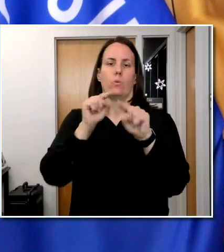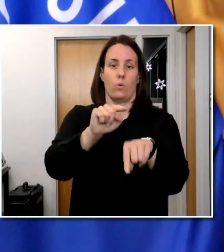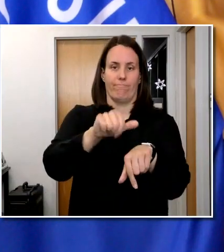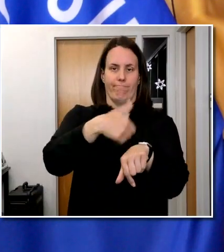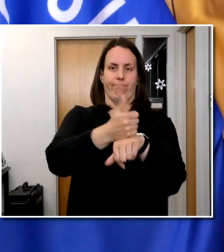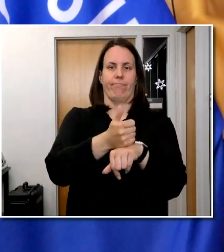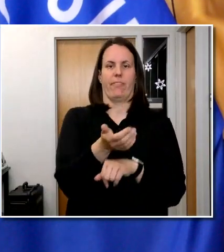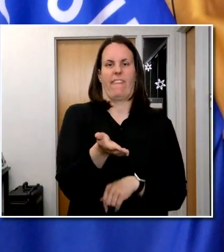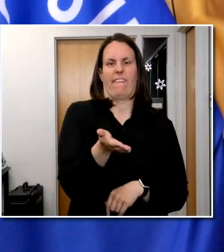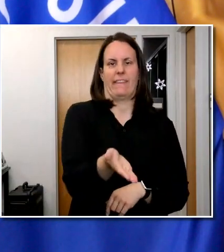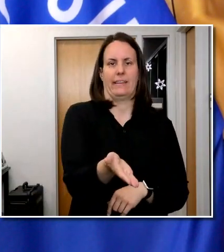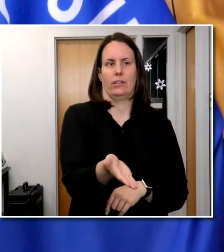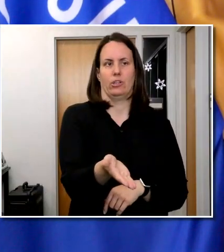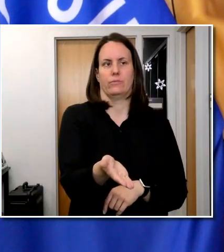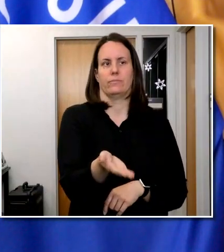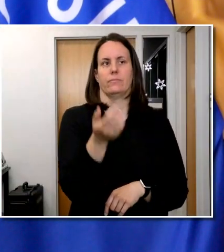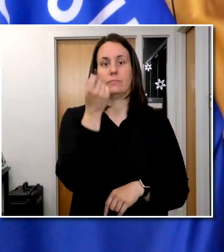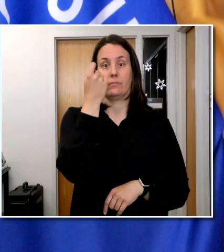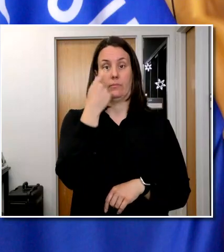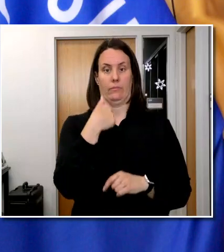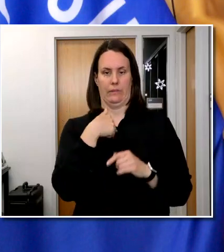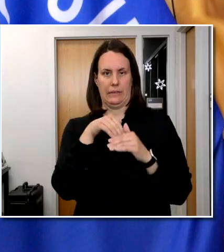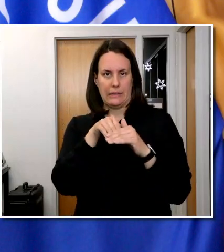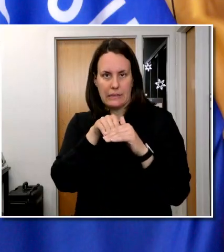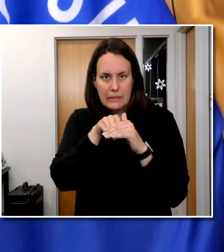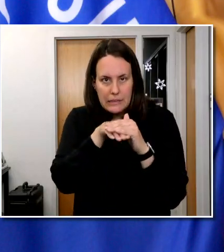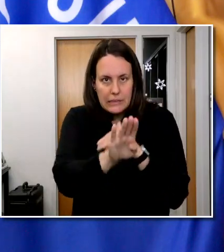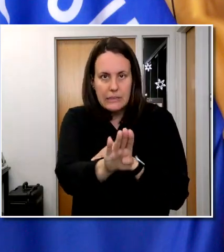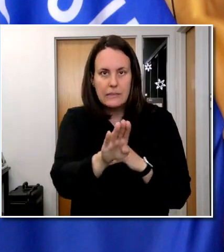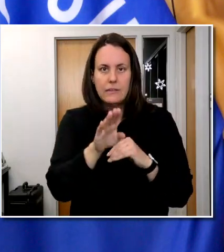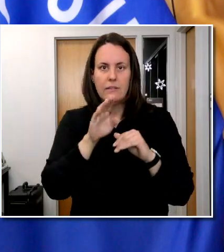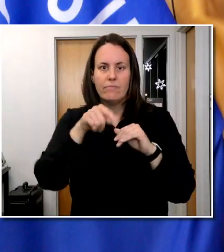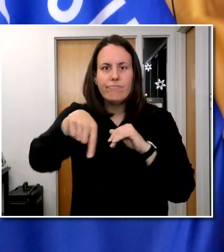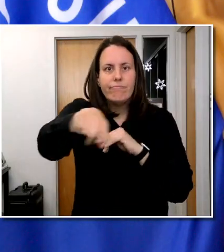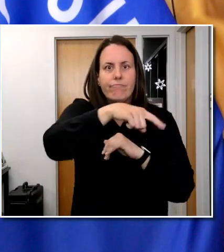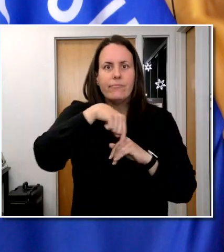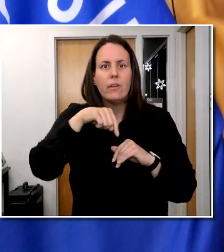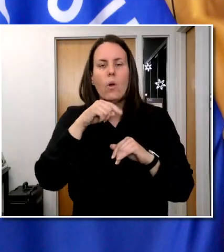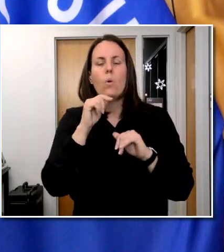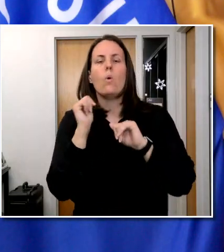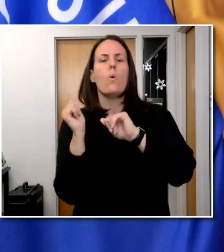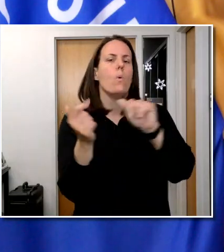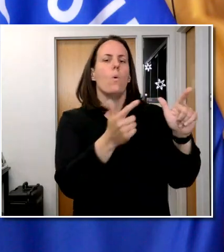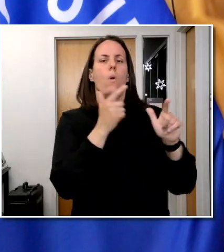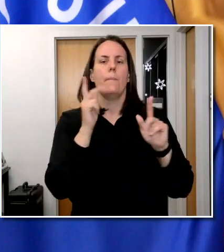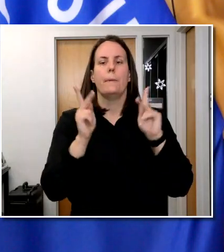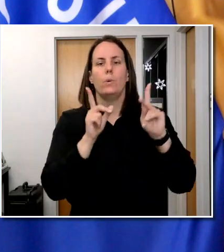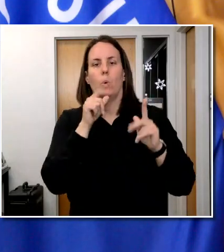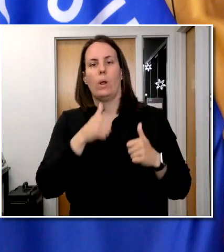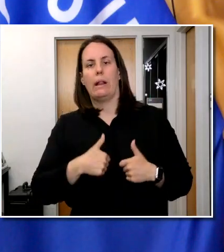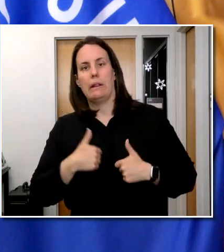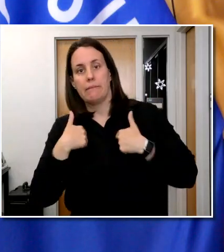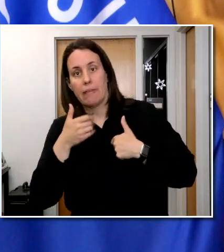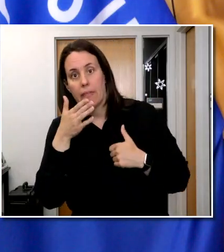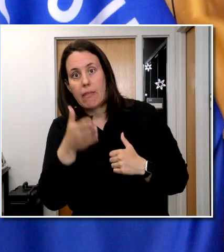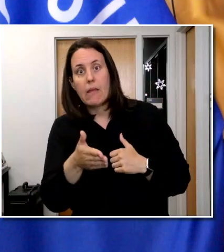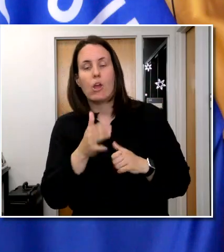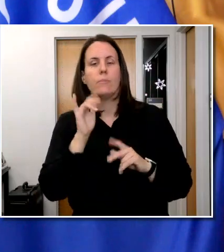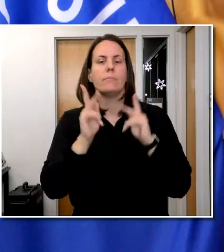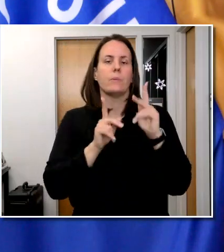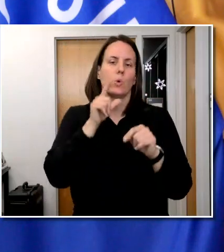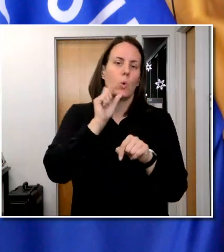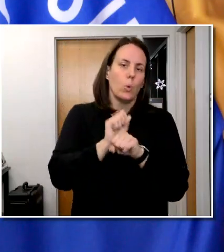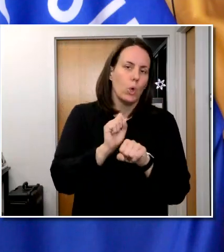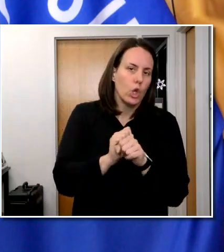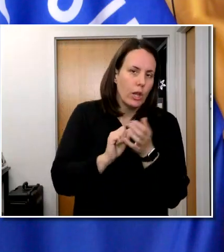test everyone, all of the residents, and all of the staff. And so as you can imagine, those vary greatly. And then we would do it over